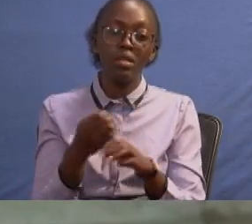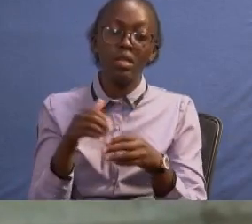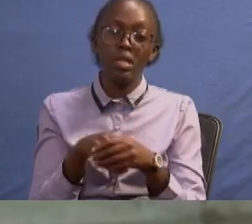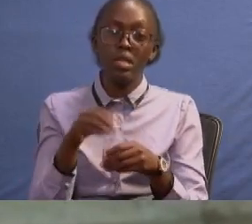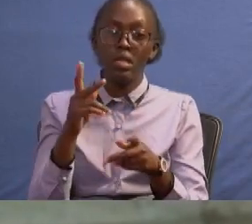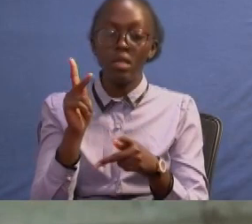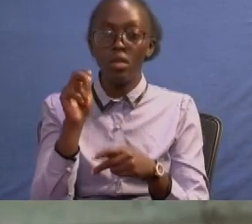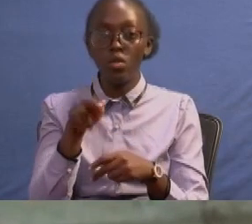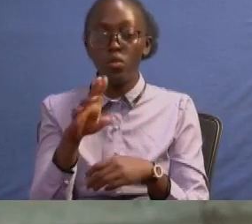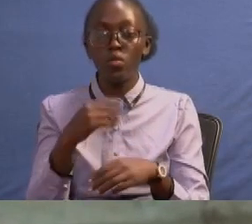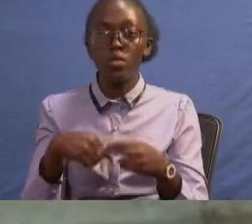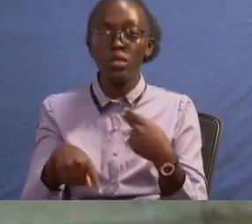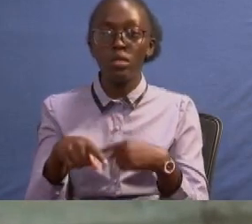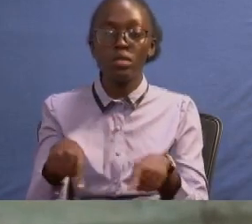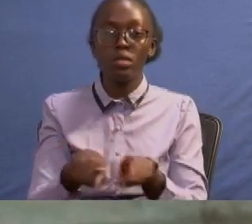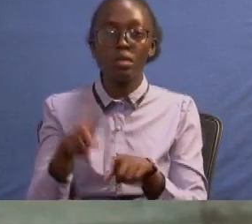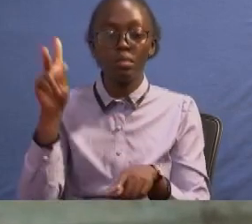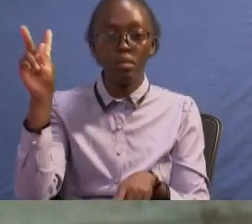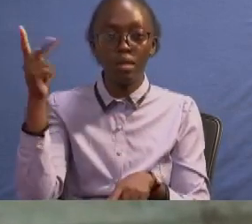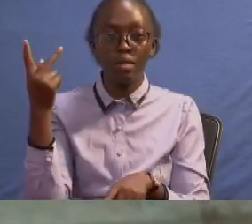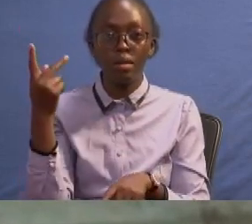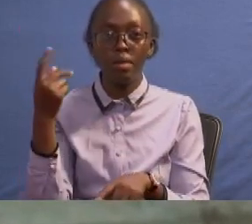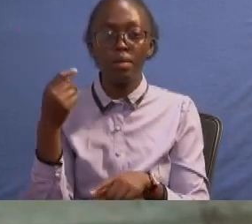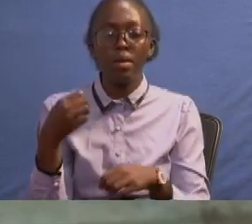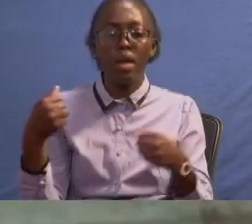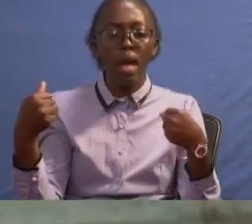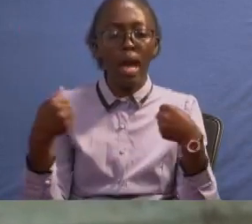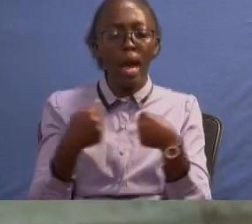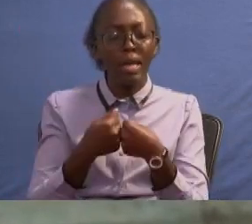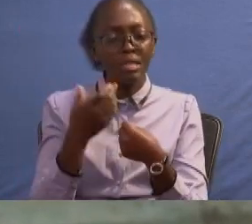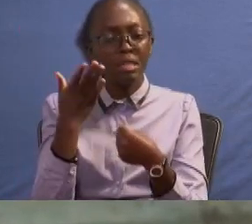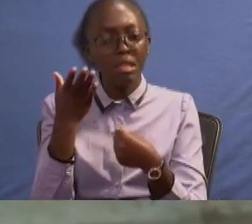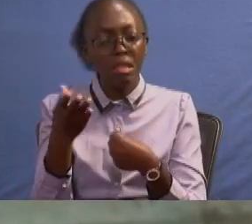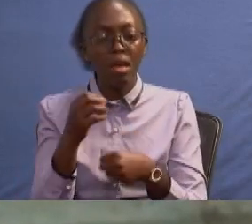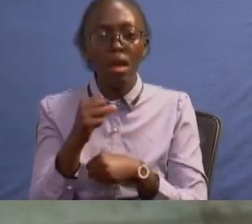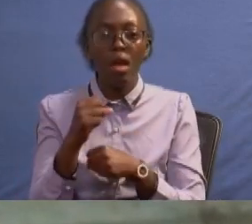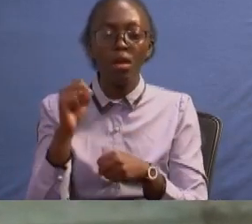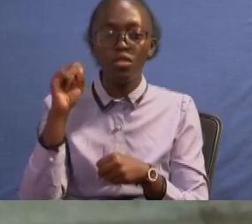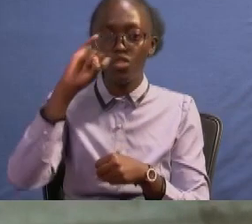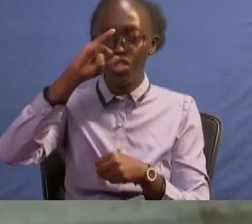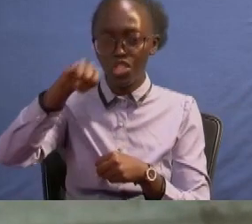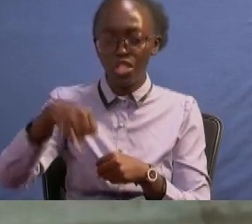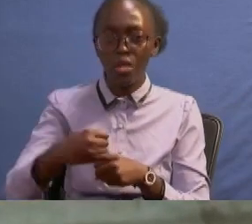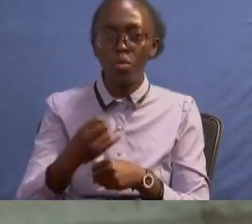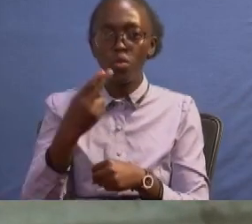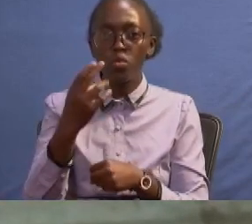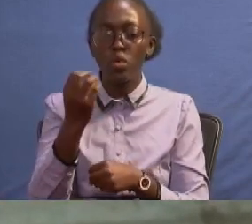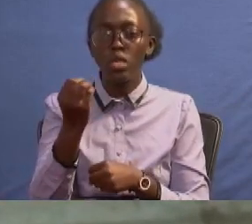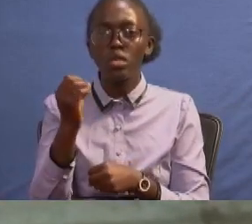on matters accident from January 2024 to 10th